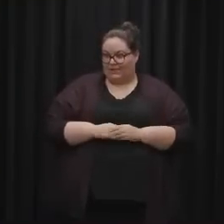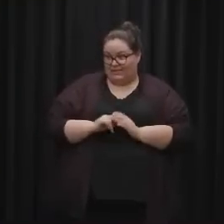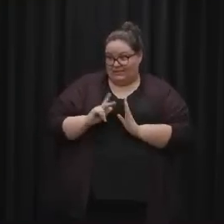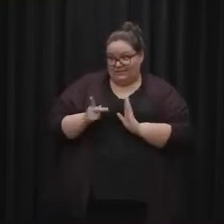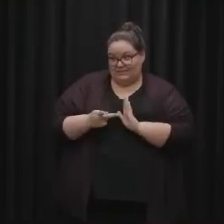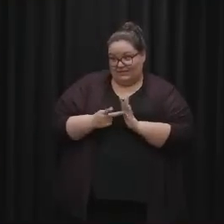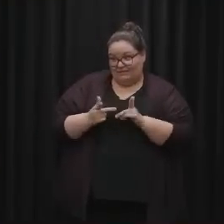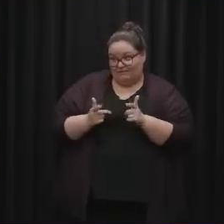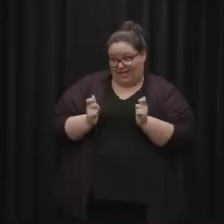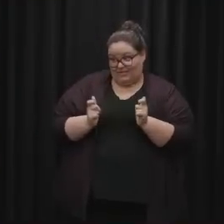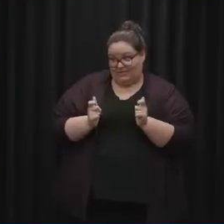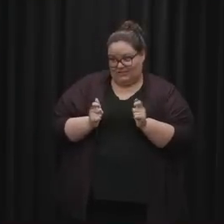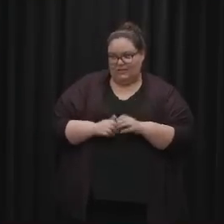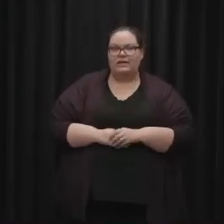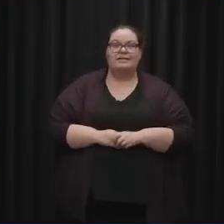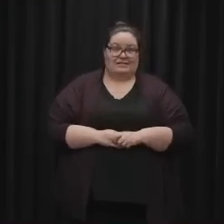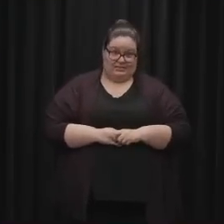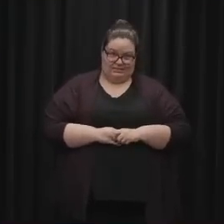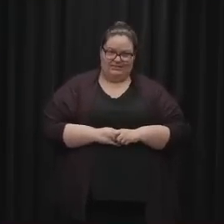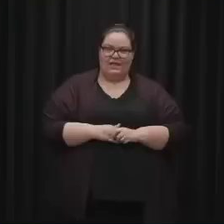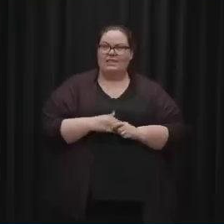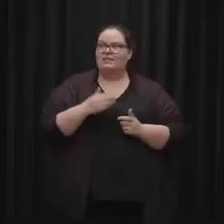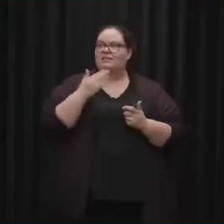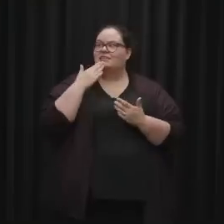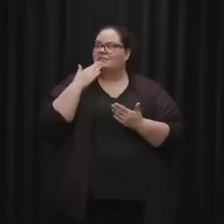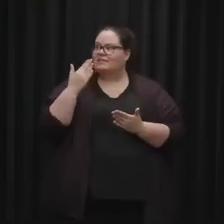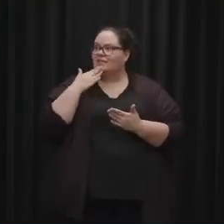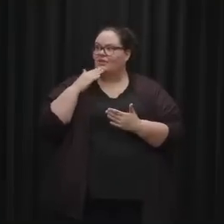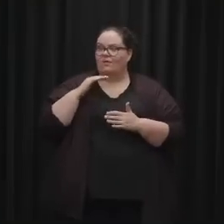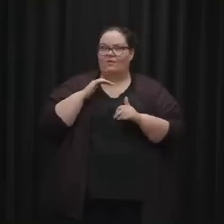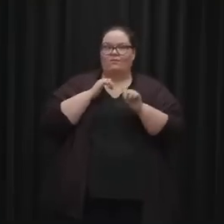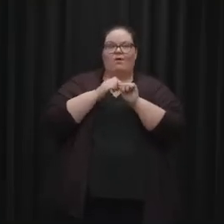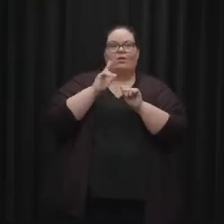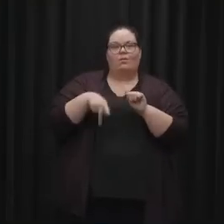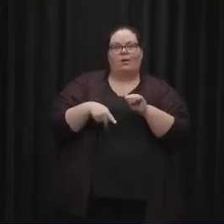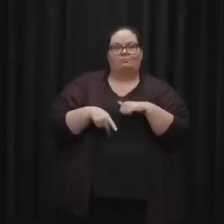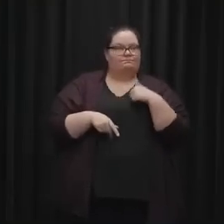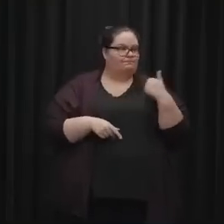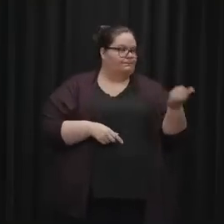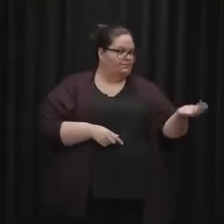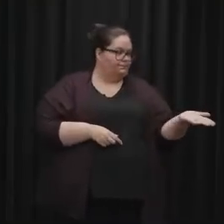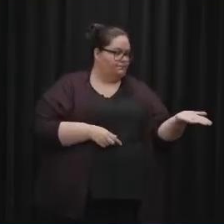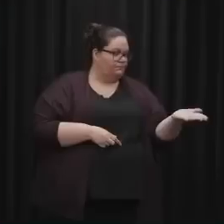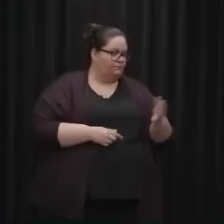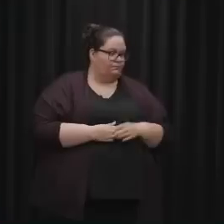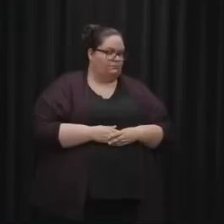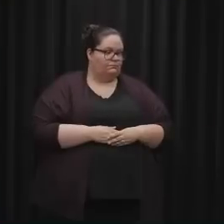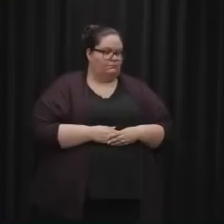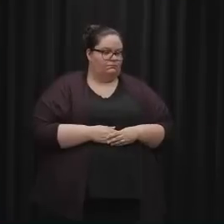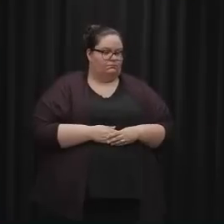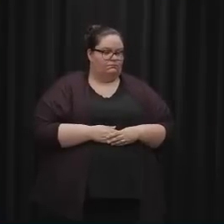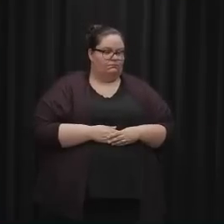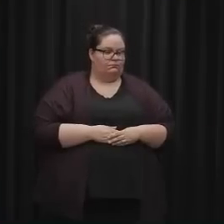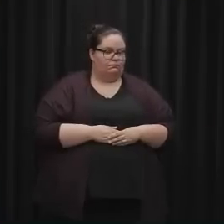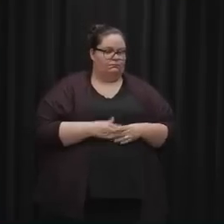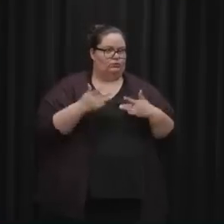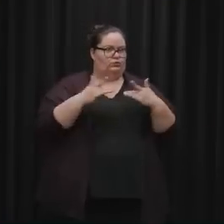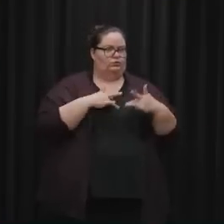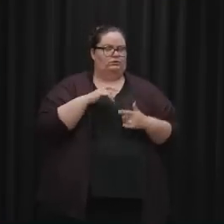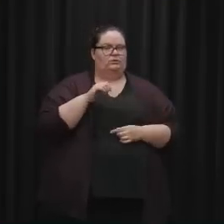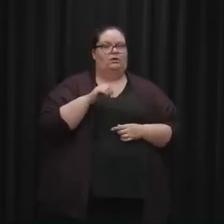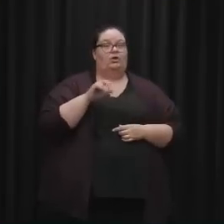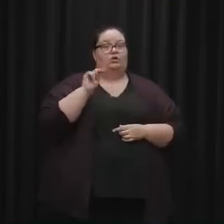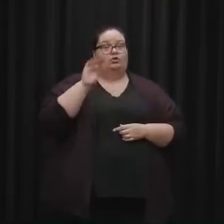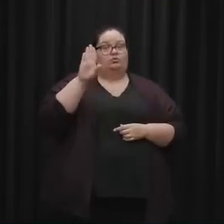quick follow-up? I do. Thank you, Dr. Russell. My follow-up is for Premier Higgs. Premier Higgs, there's concern in southwest New